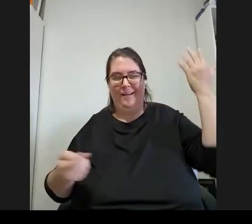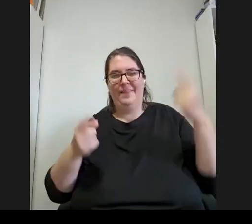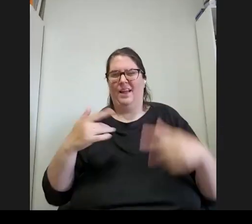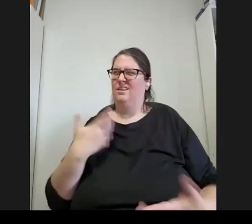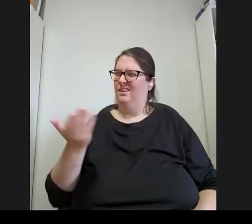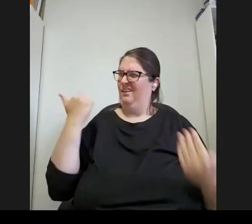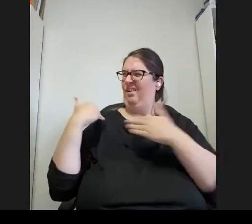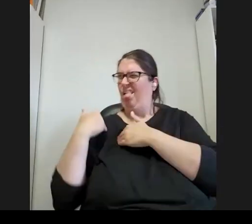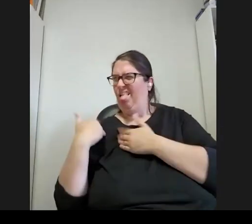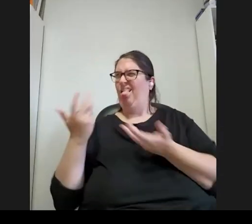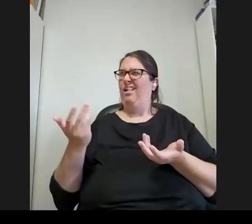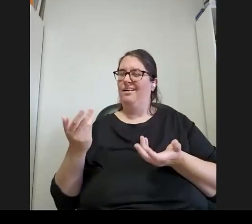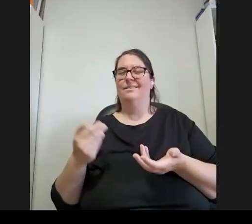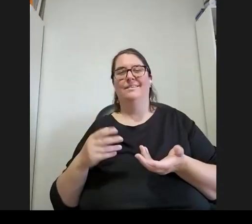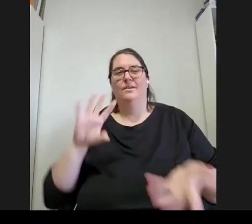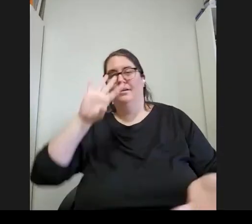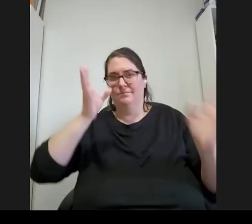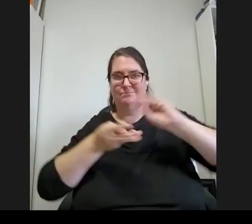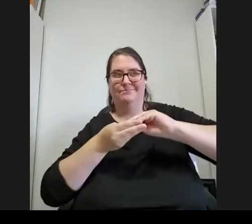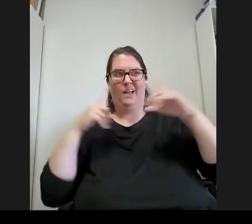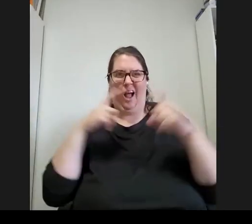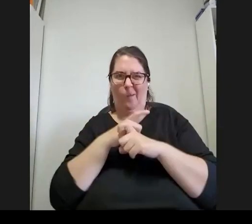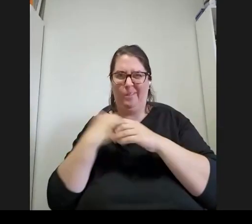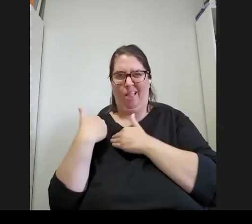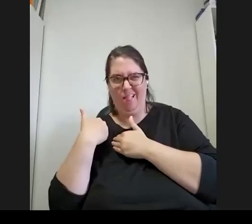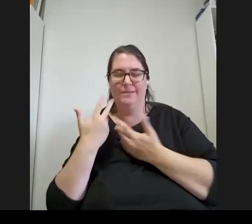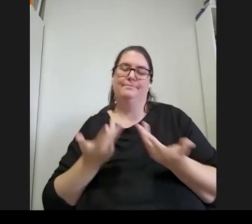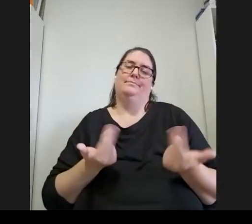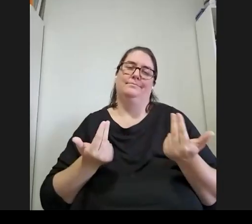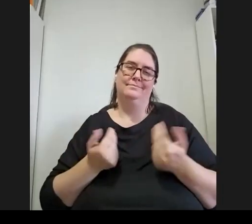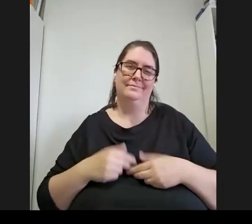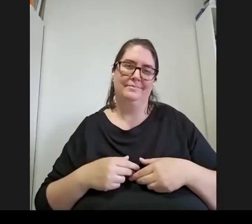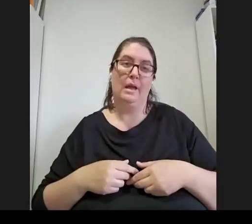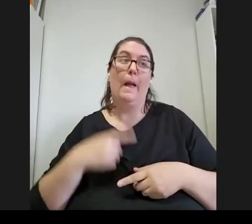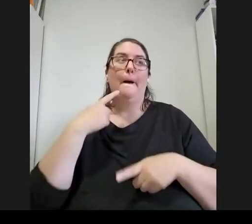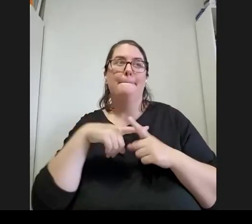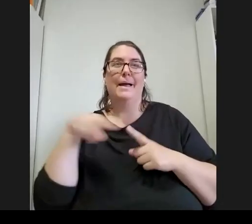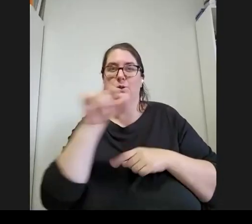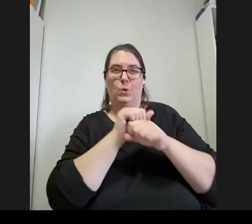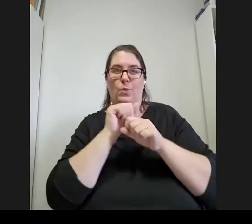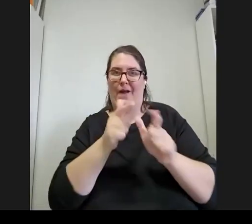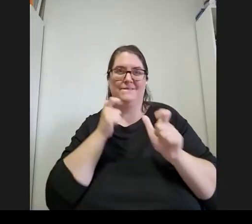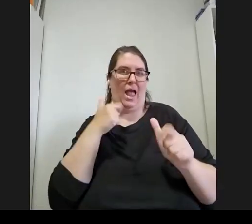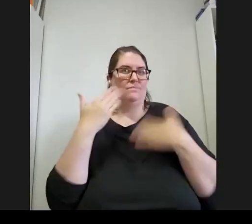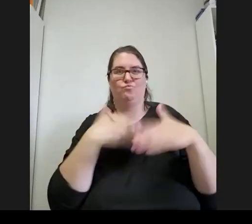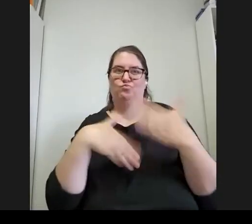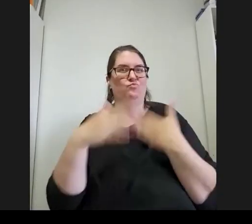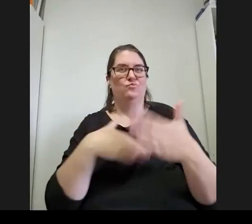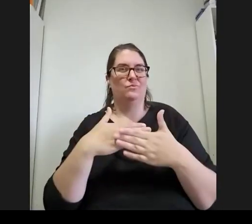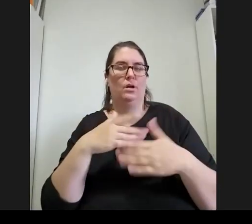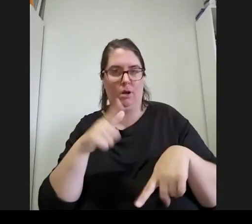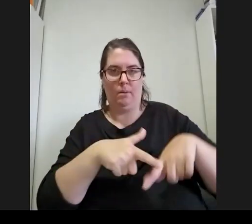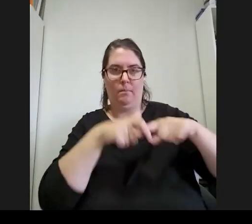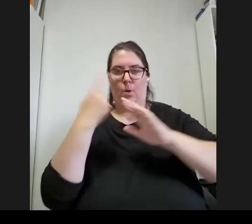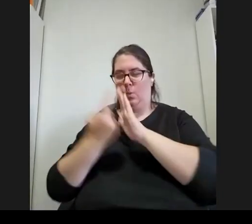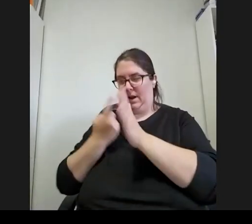the entirety of and because people are working in such fast-paced environments at times that they find it a